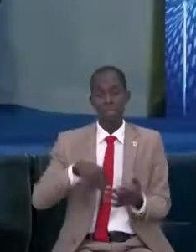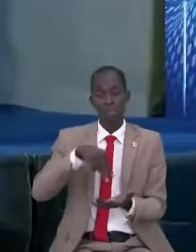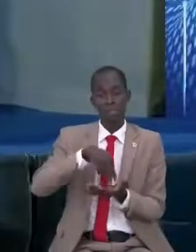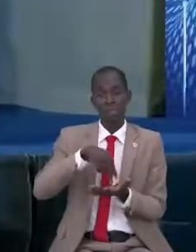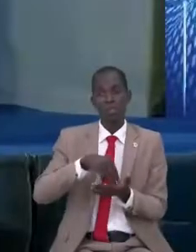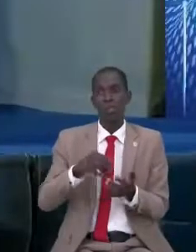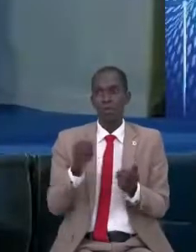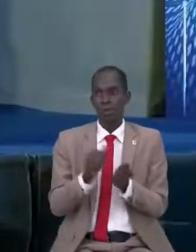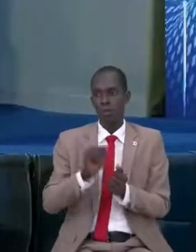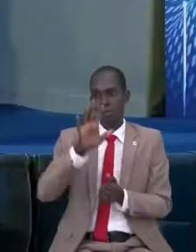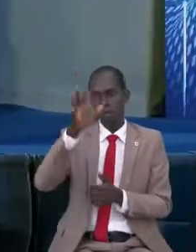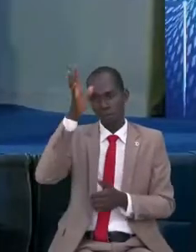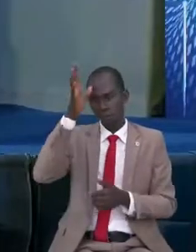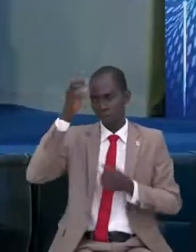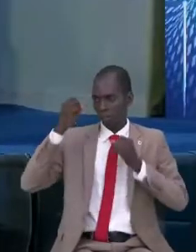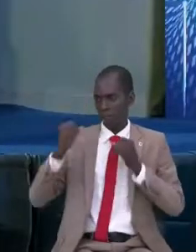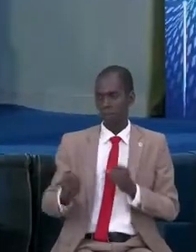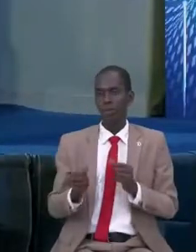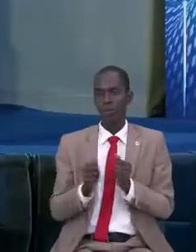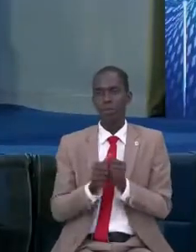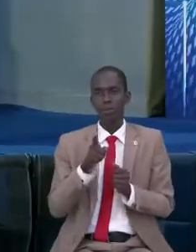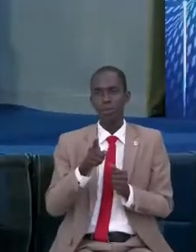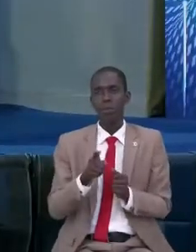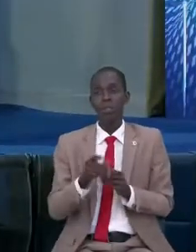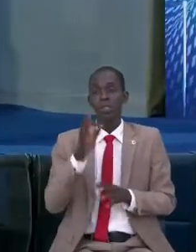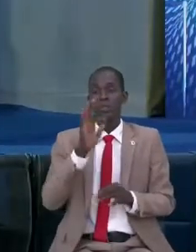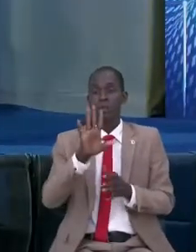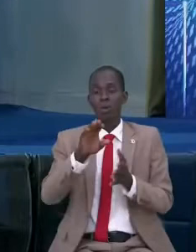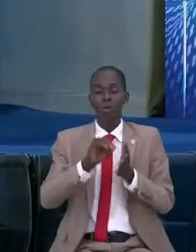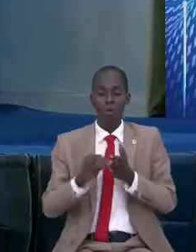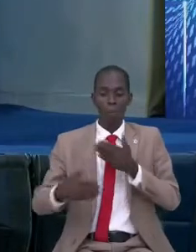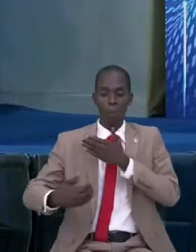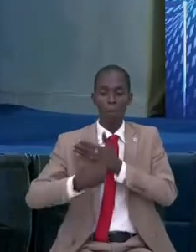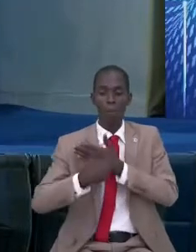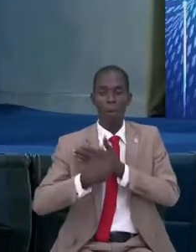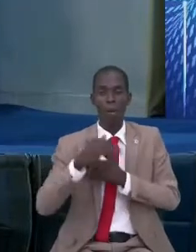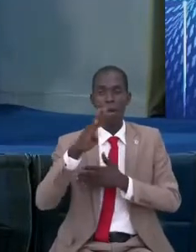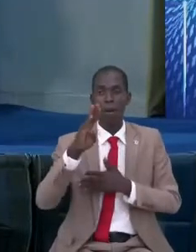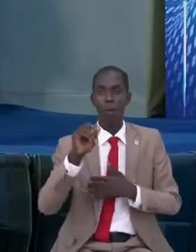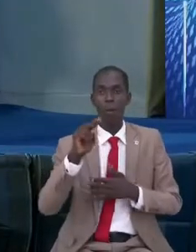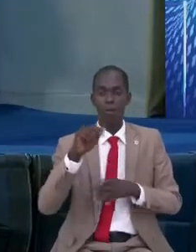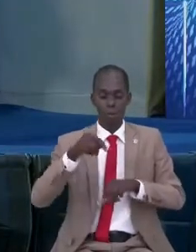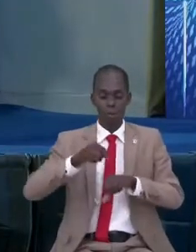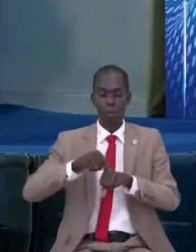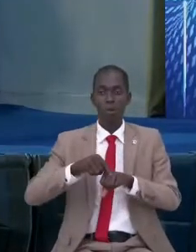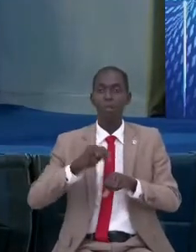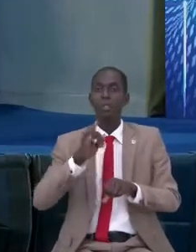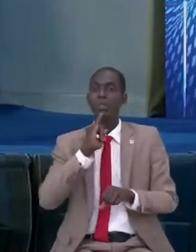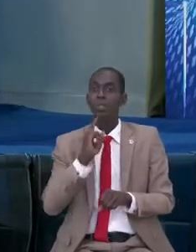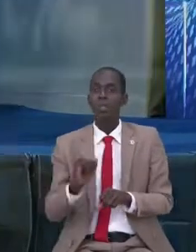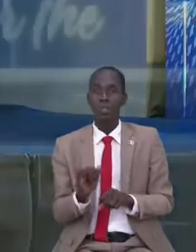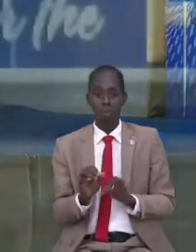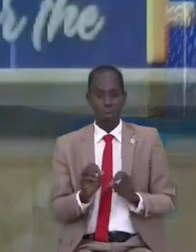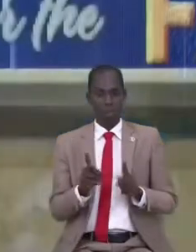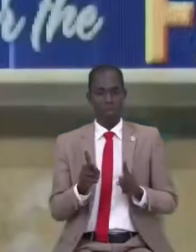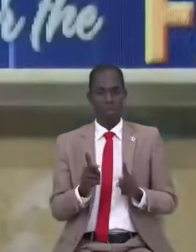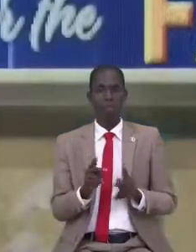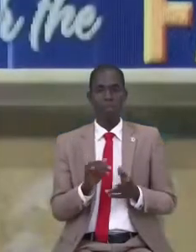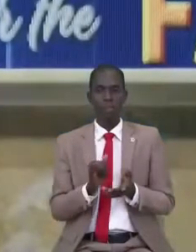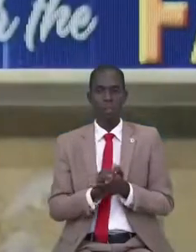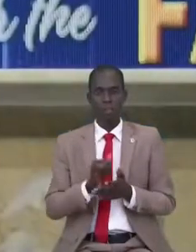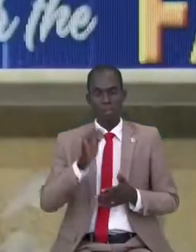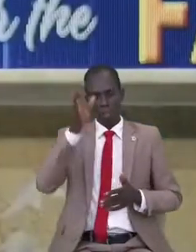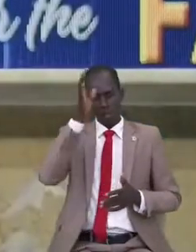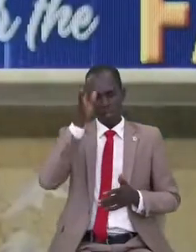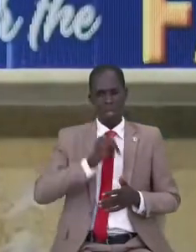with daddy's backbone. If your backbone is broken, you cannot say, daddy, I'm going to stand